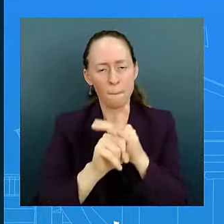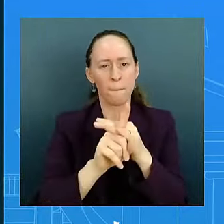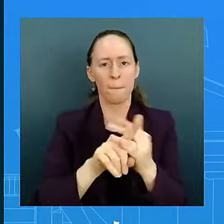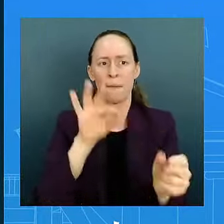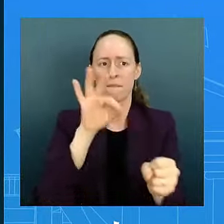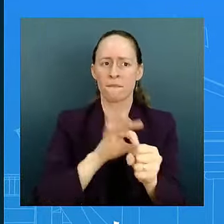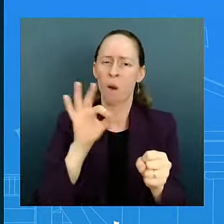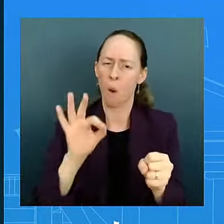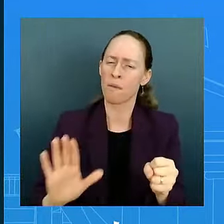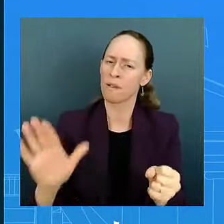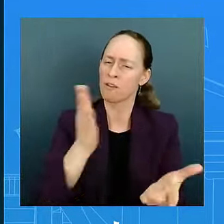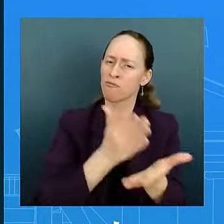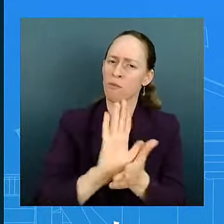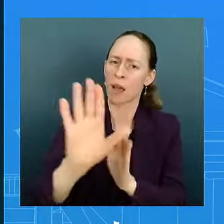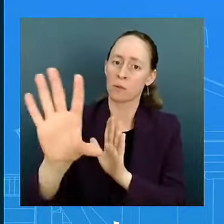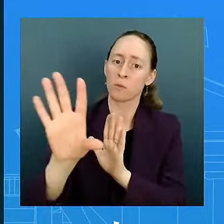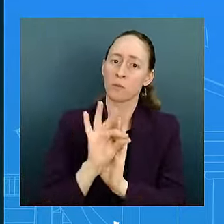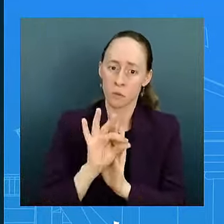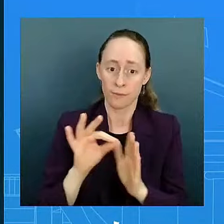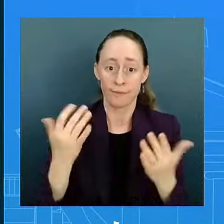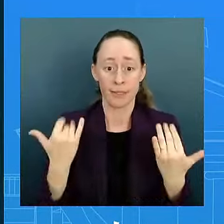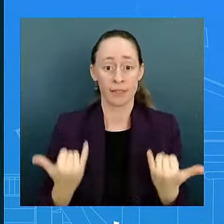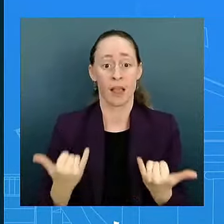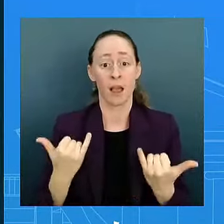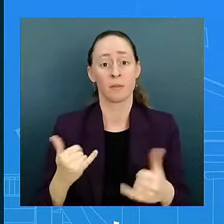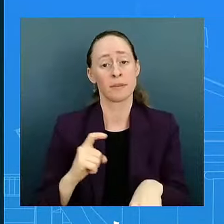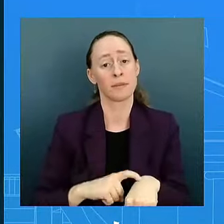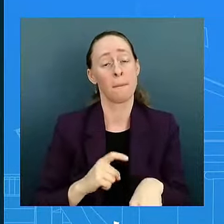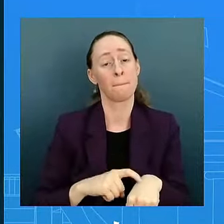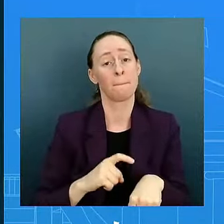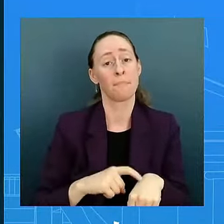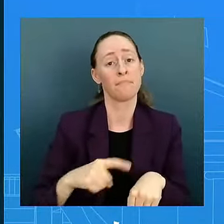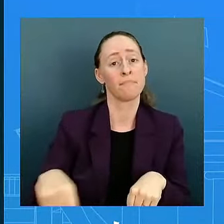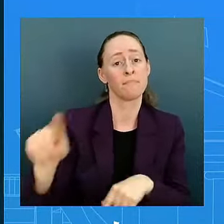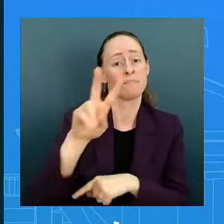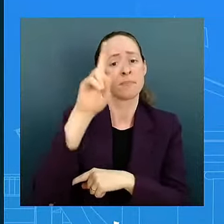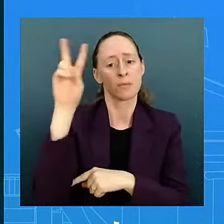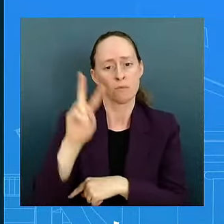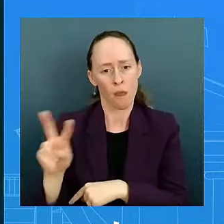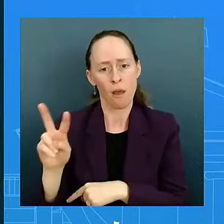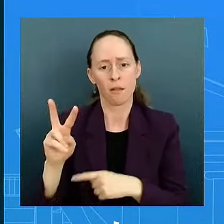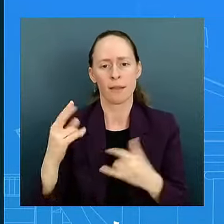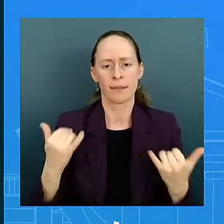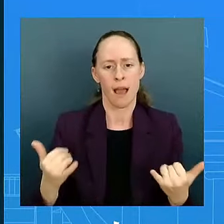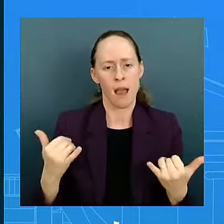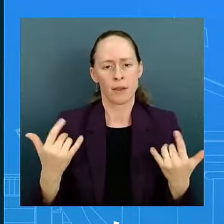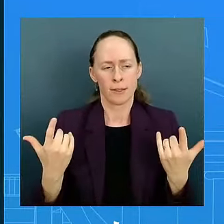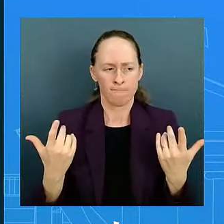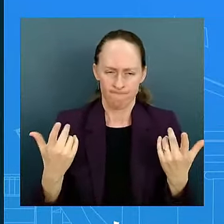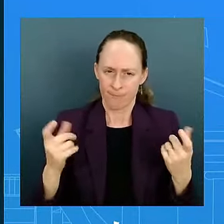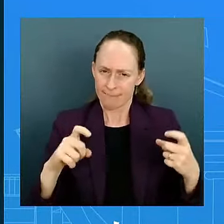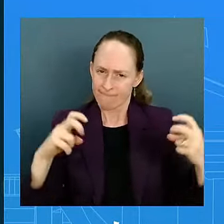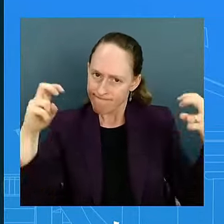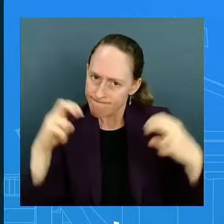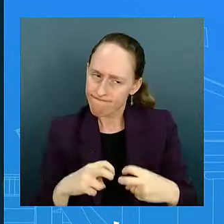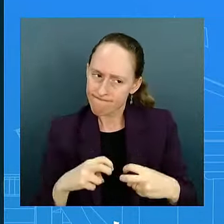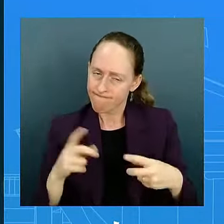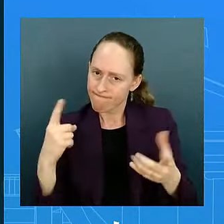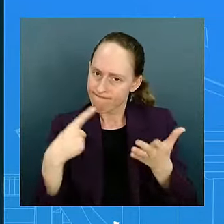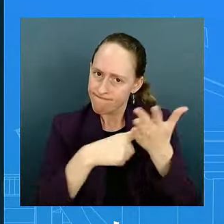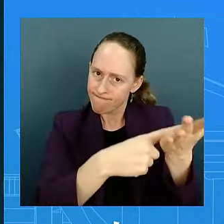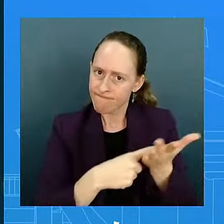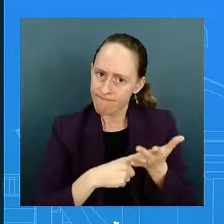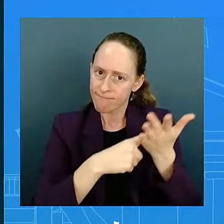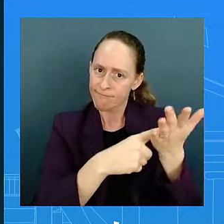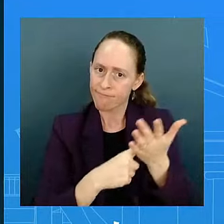for the Venezuelan parties to begin a respectful, peaceful dialogue and discussions in accordance with their laws and the votes